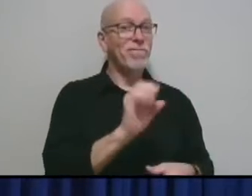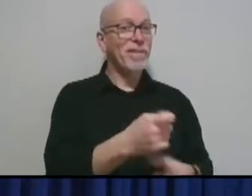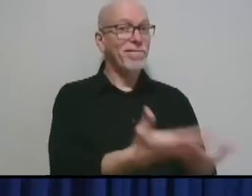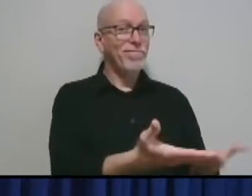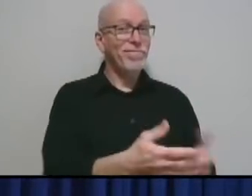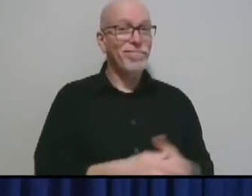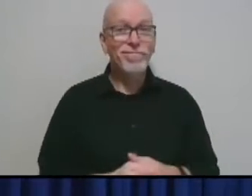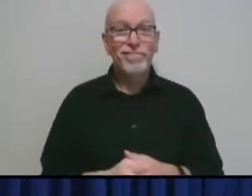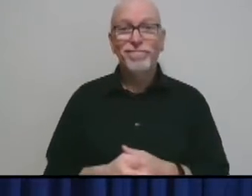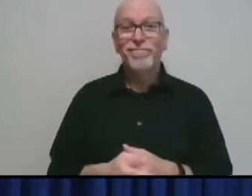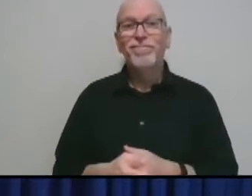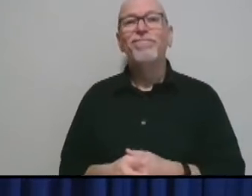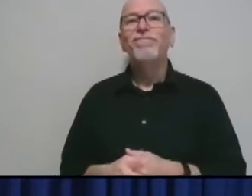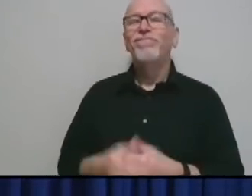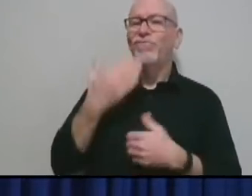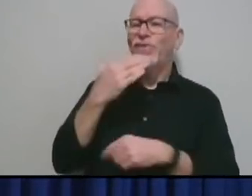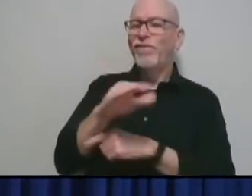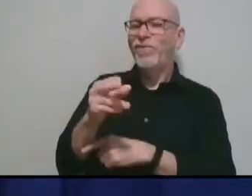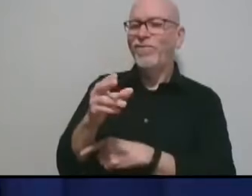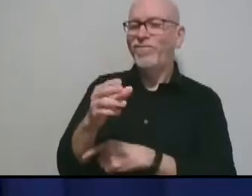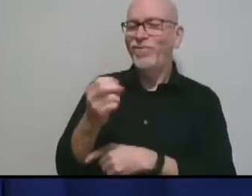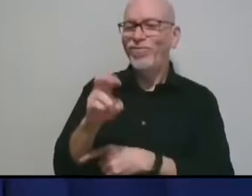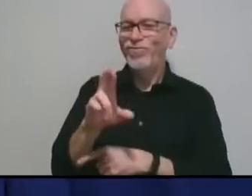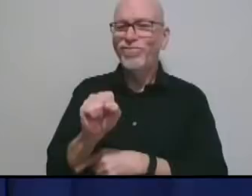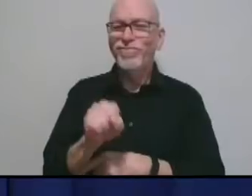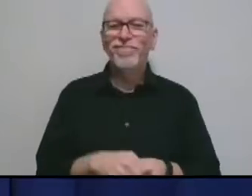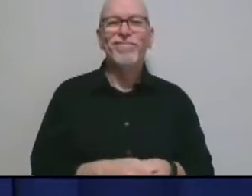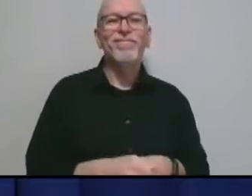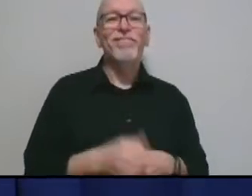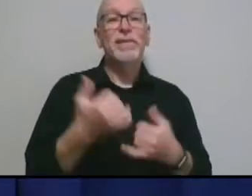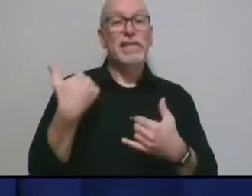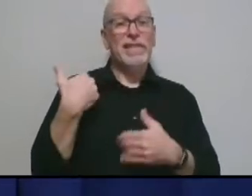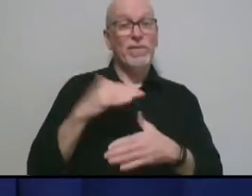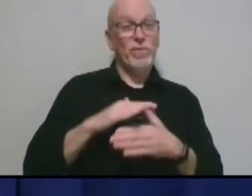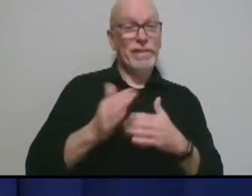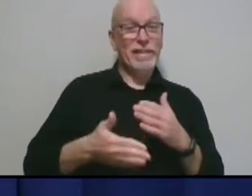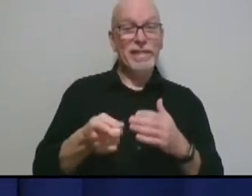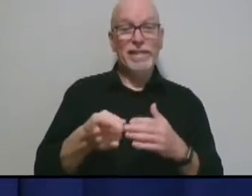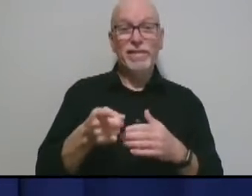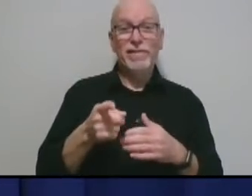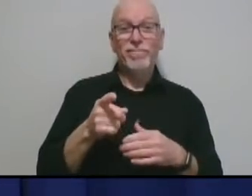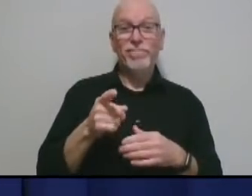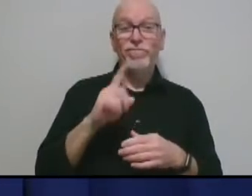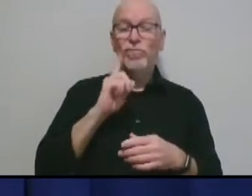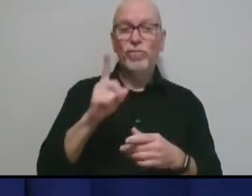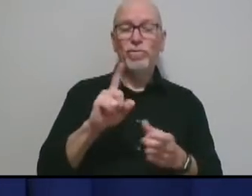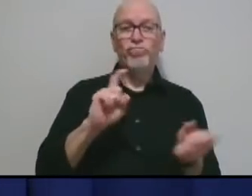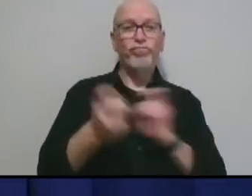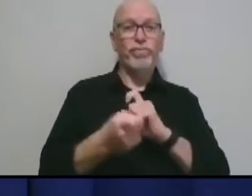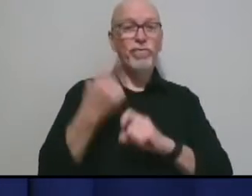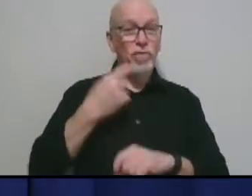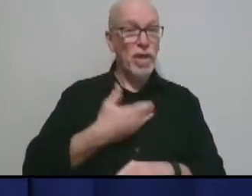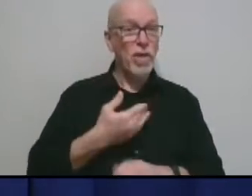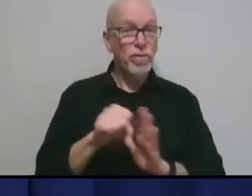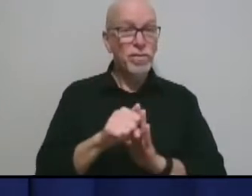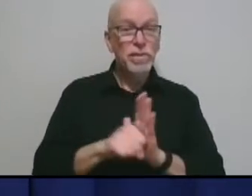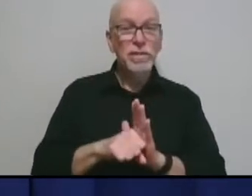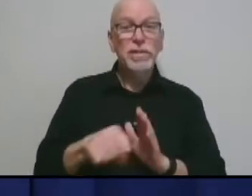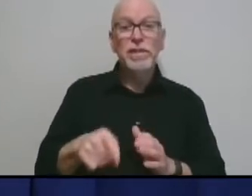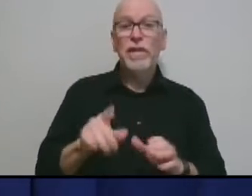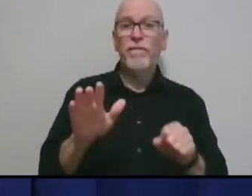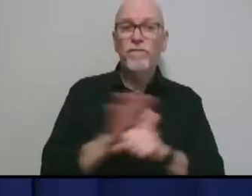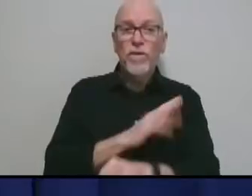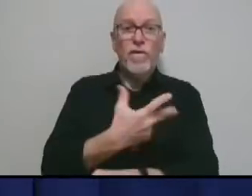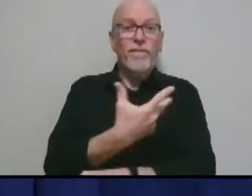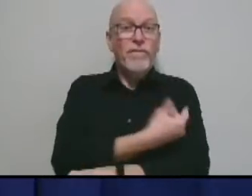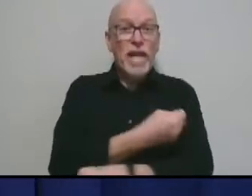Governor. Good afternoon, Hoosiers. This past weekend marked a turning point for our state as the number of fully vaccinated